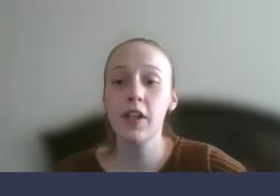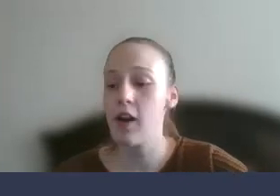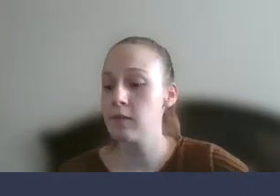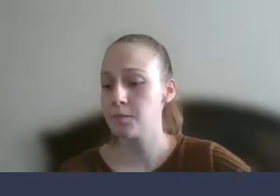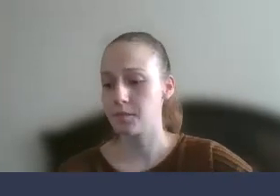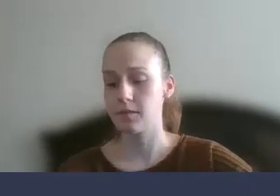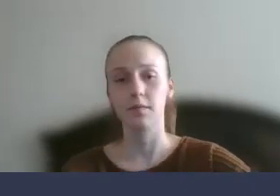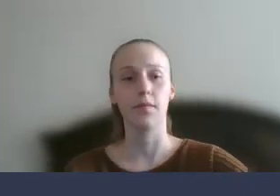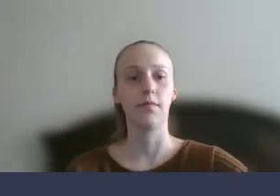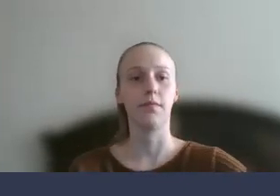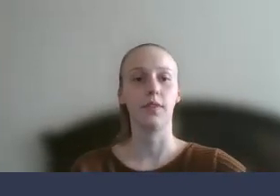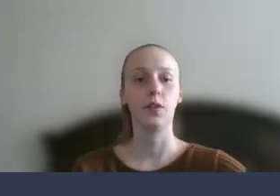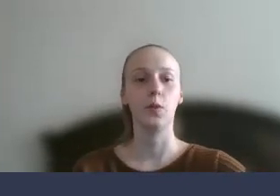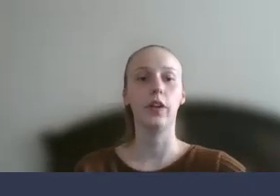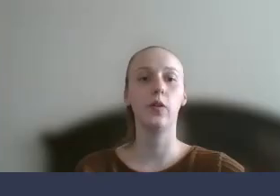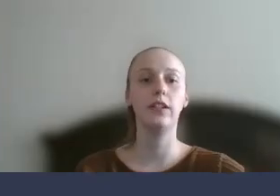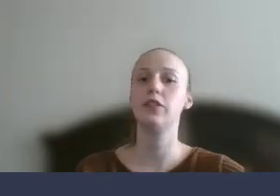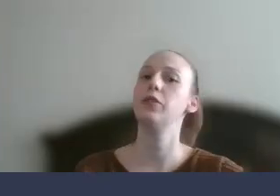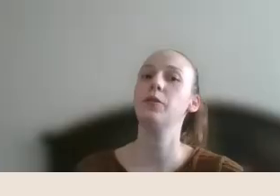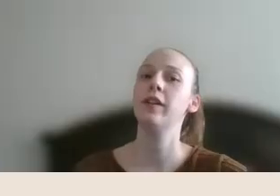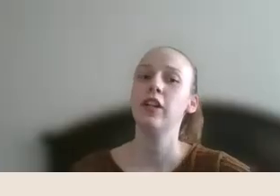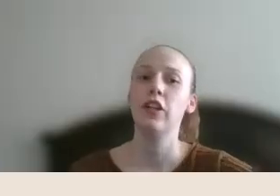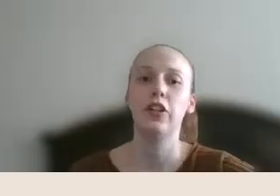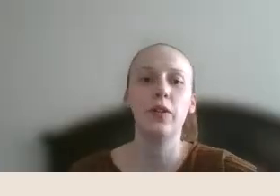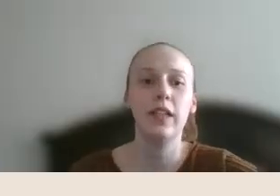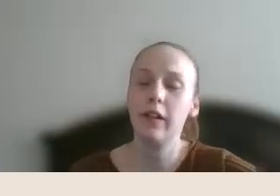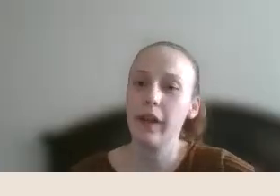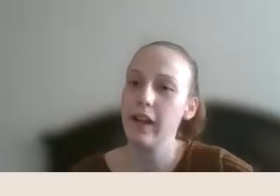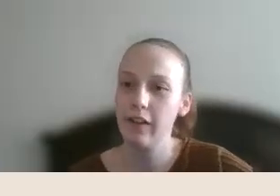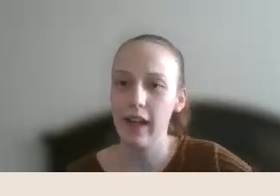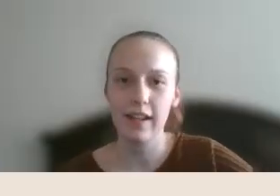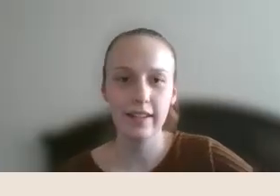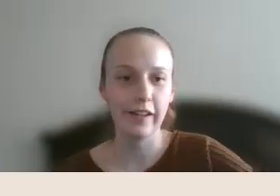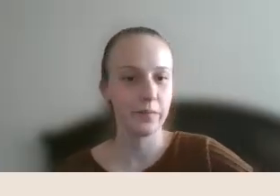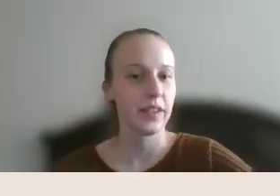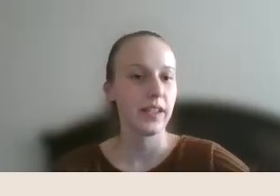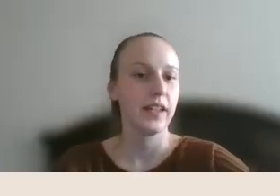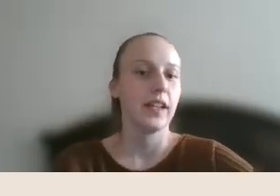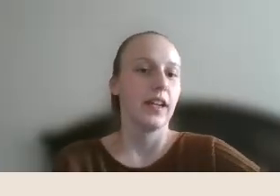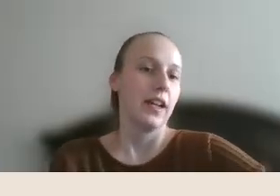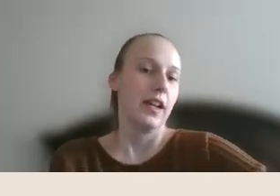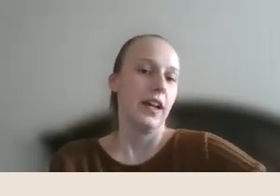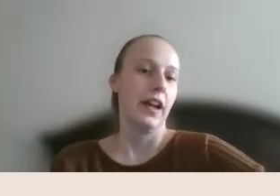So moving on, we're going to do a little bit of ASL.